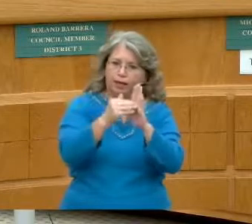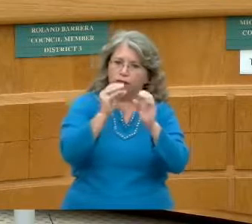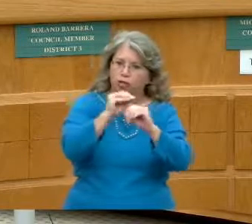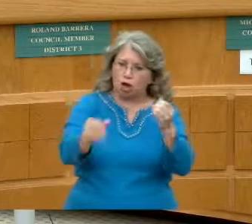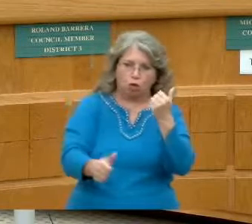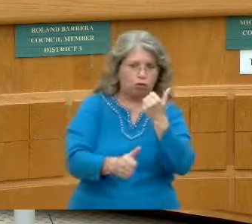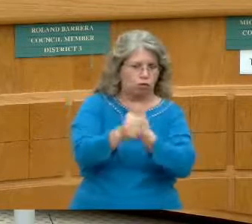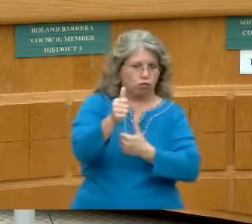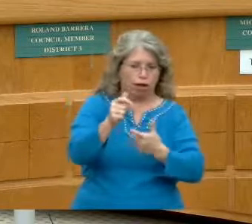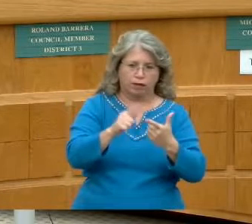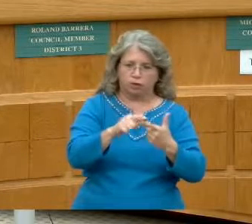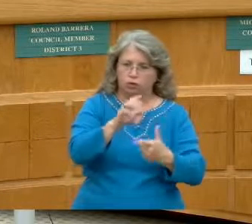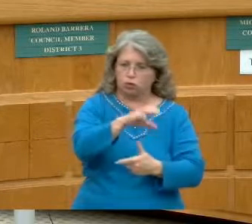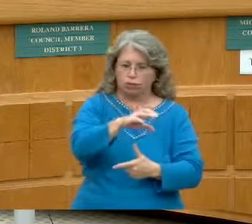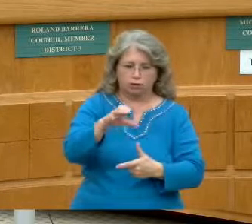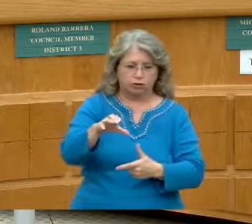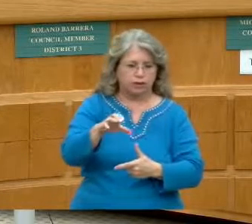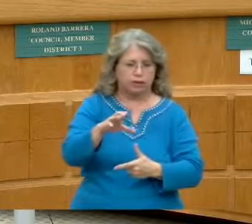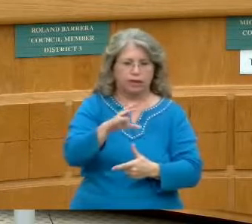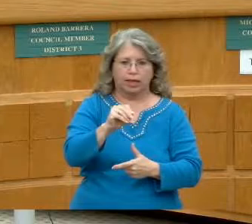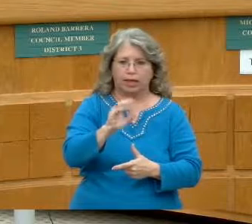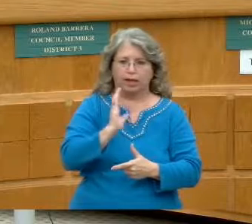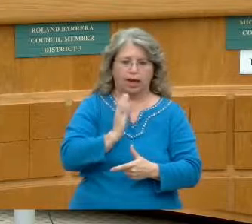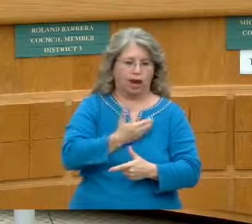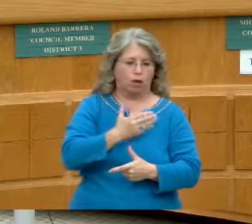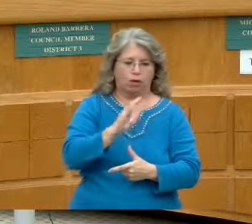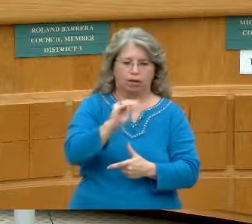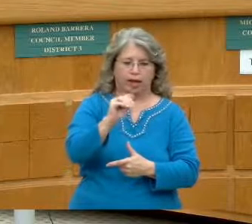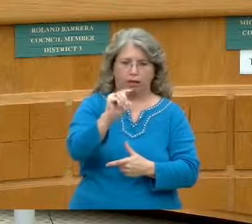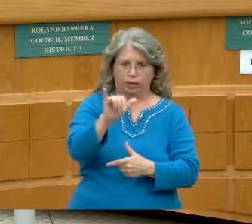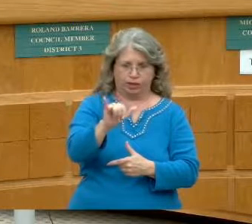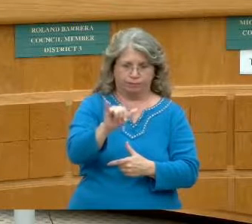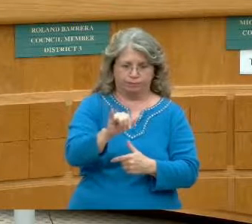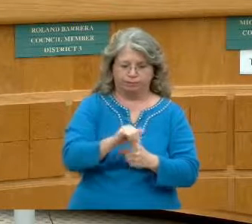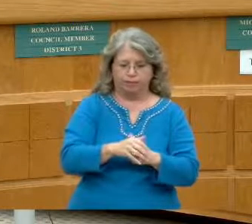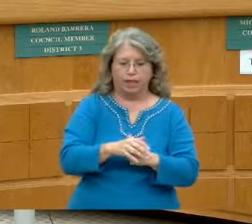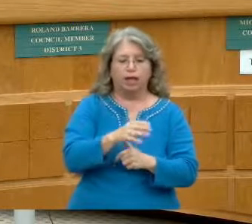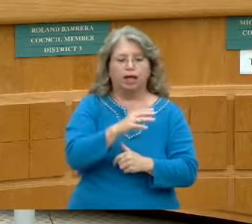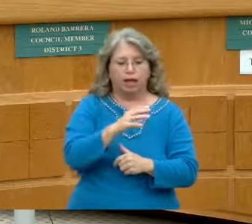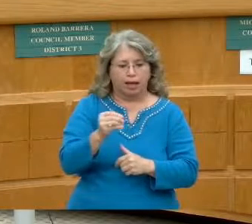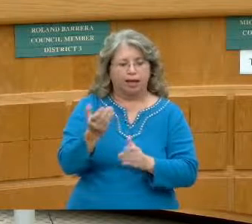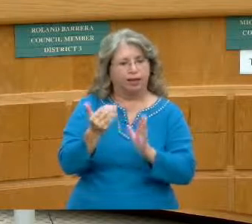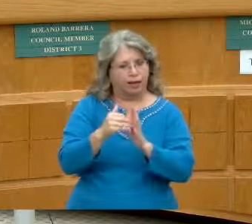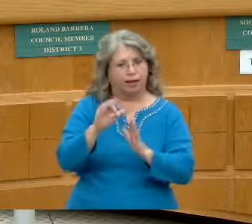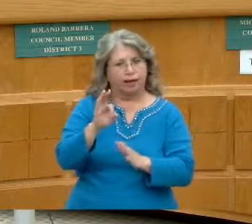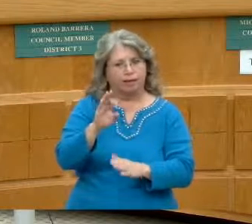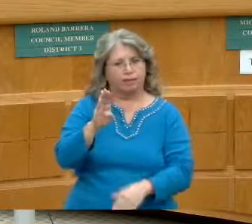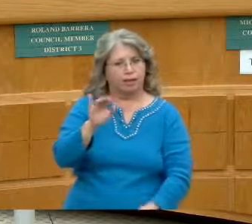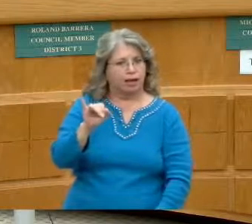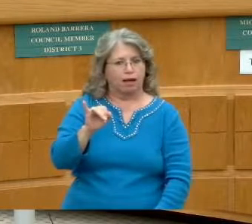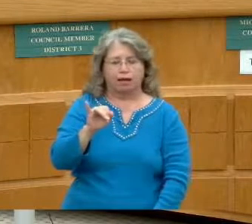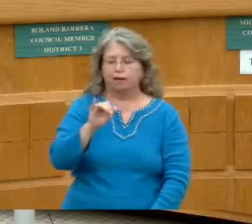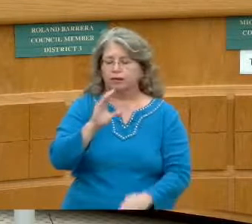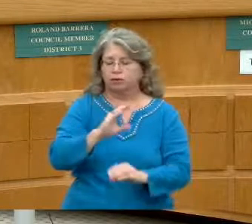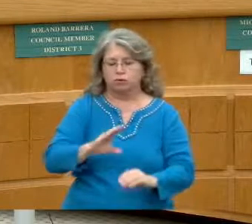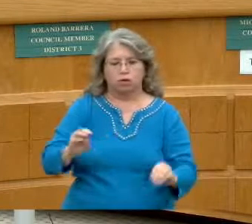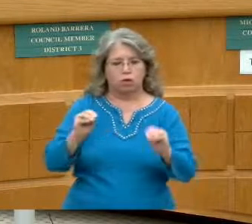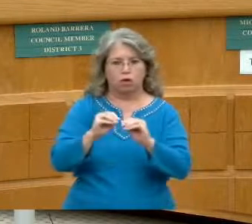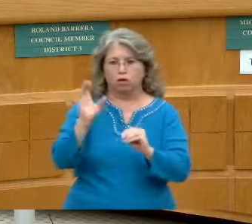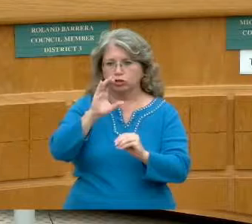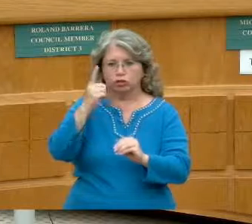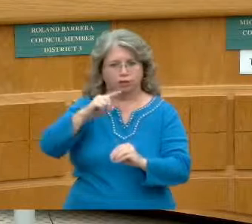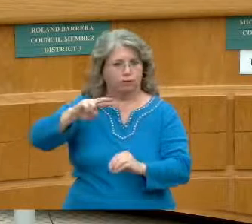community and the greater Nueces County community. And the FBI, once again, is not searching for anybody